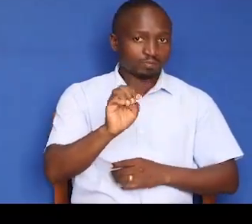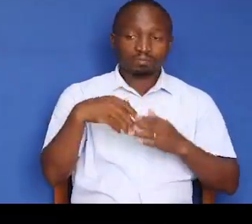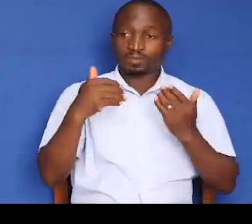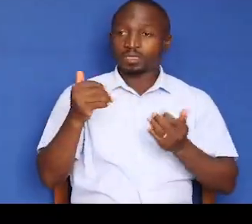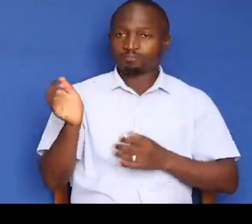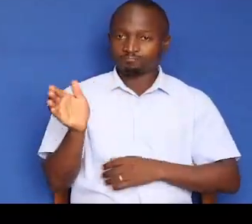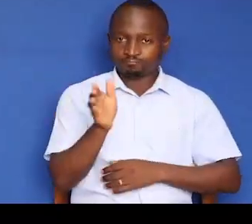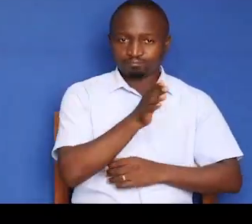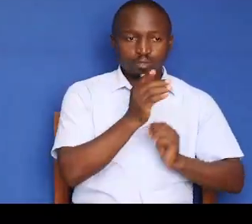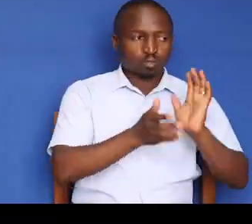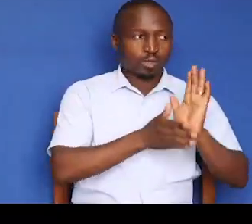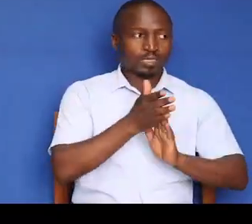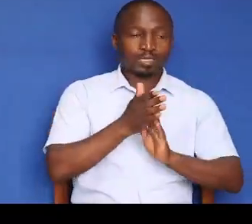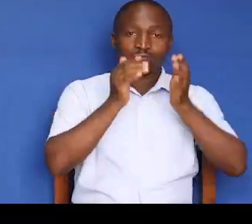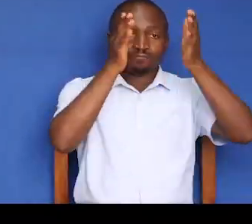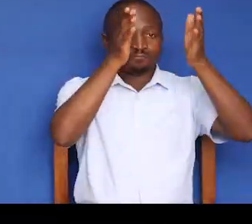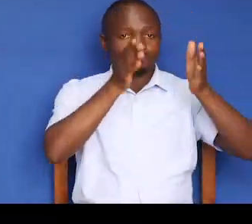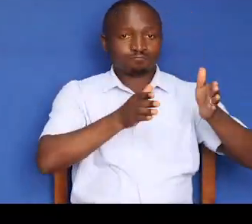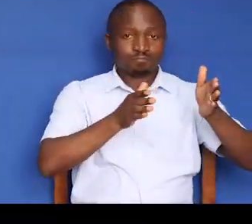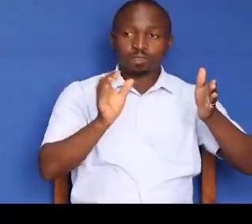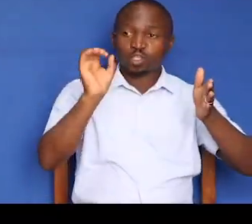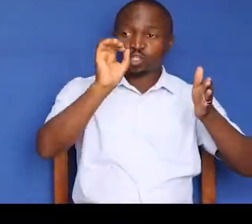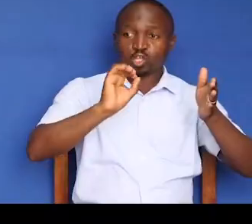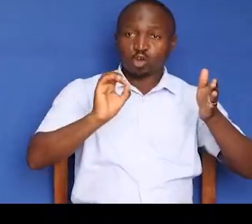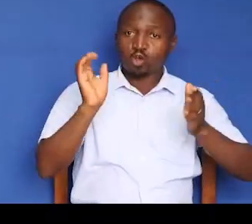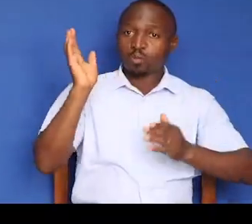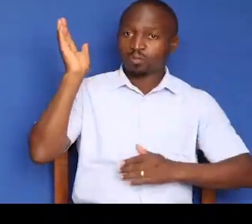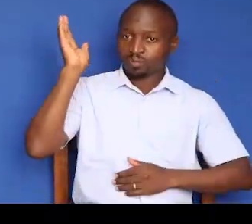0 output level. At 0 output level,